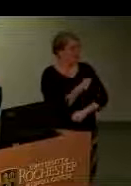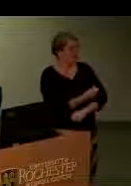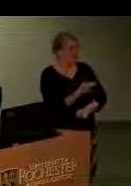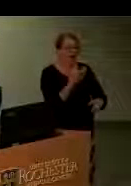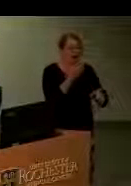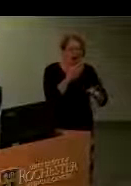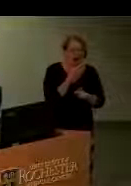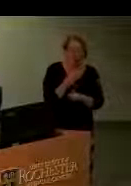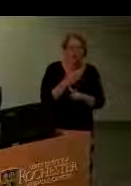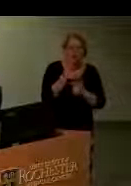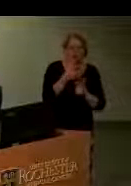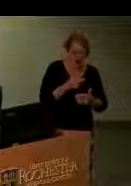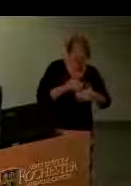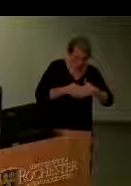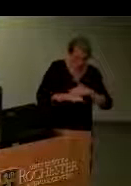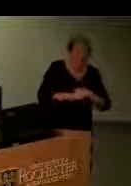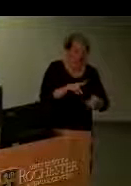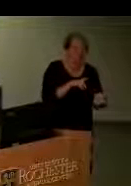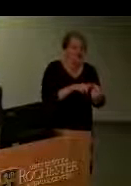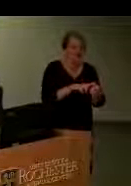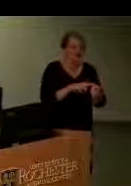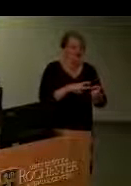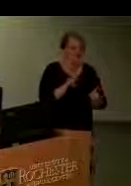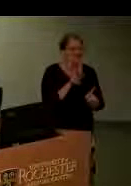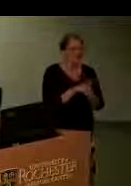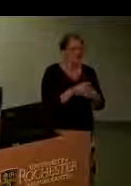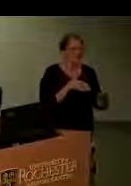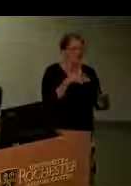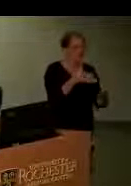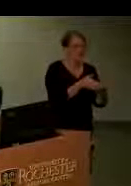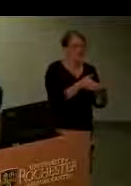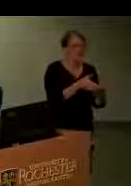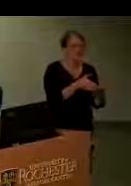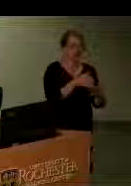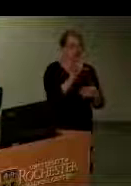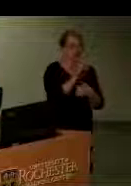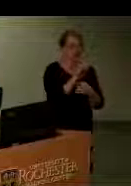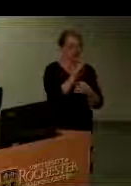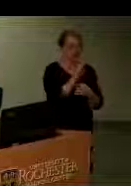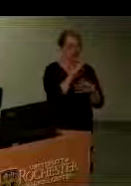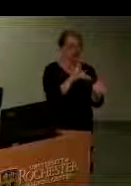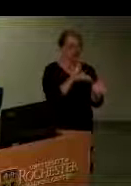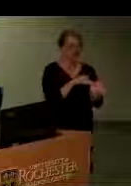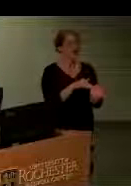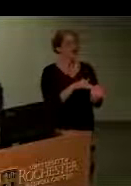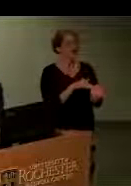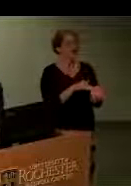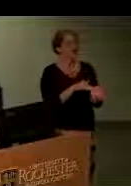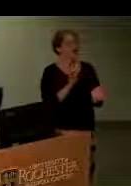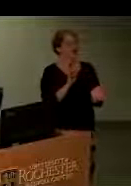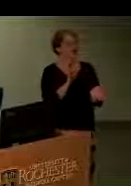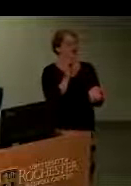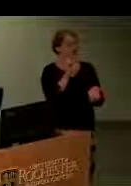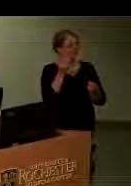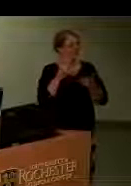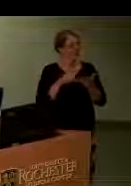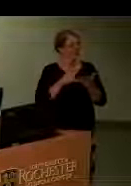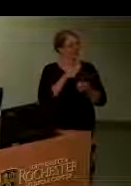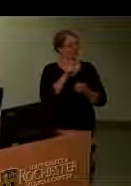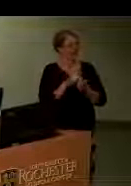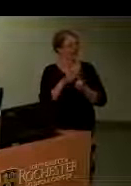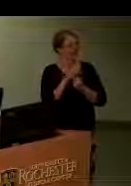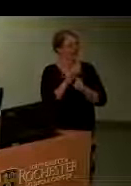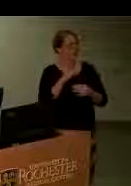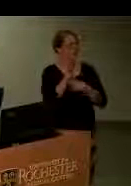the birth, and the nurses filed charges against the obstetrician. So that didn't tell me that it was quite the culture I was used